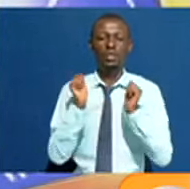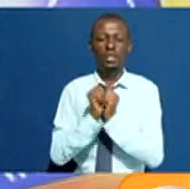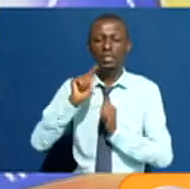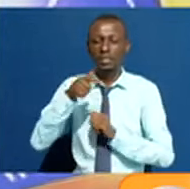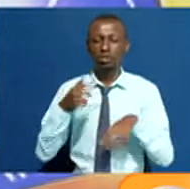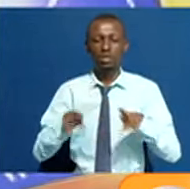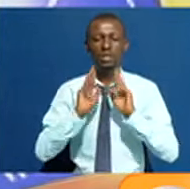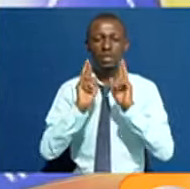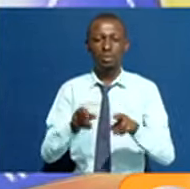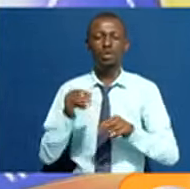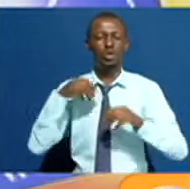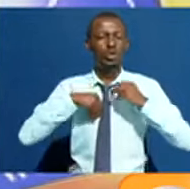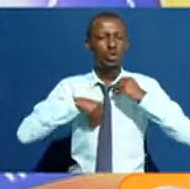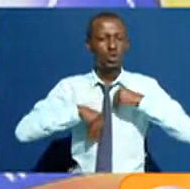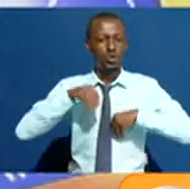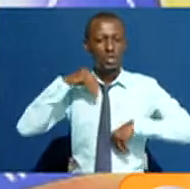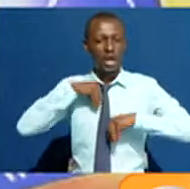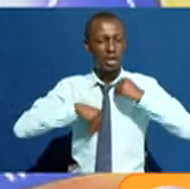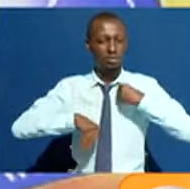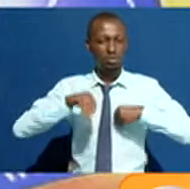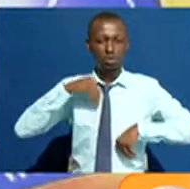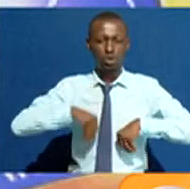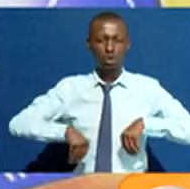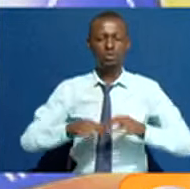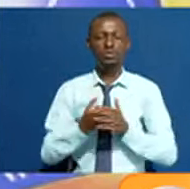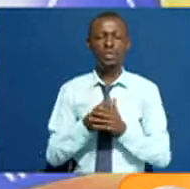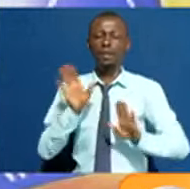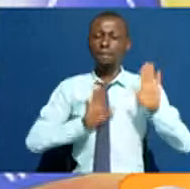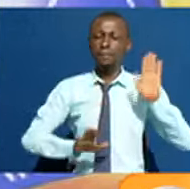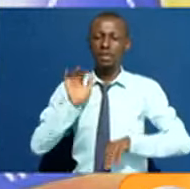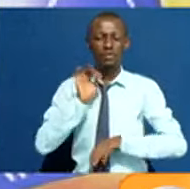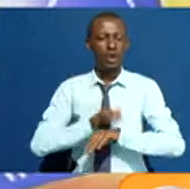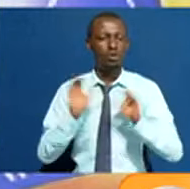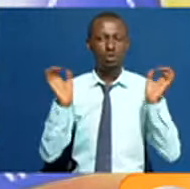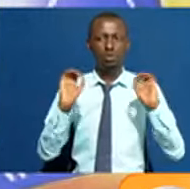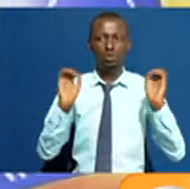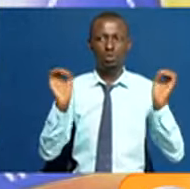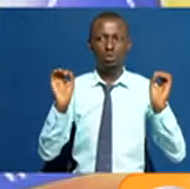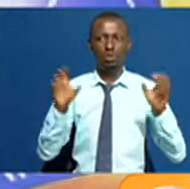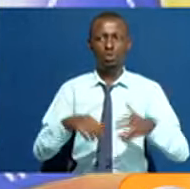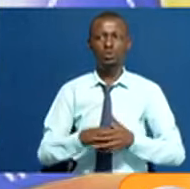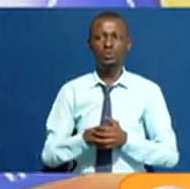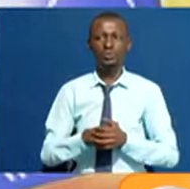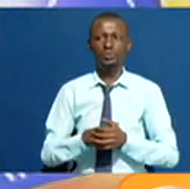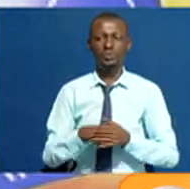reports of corruption and unethical conduct. Out of that,